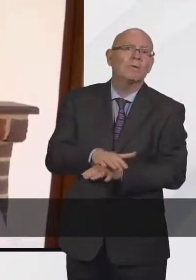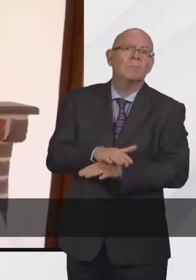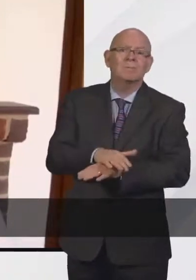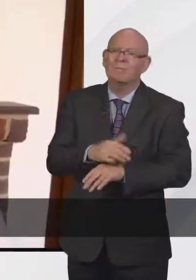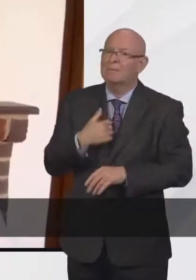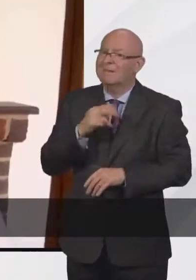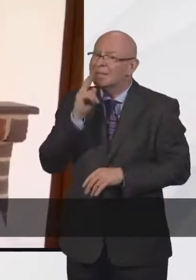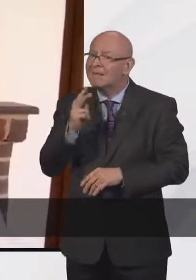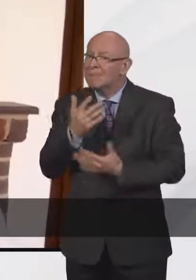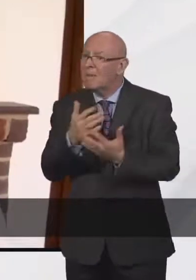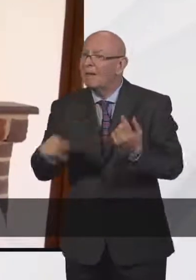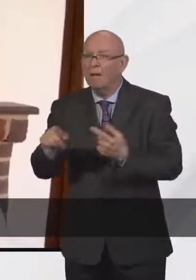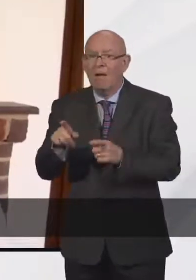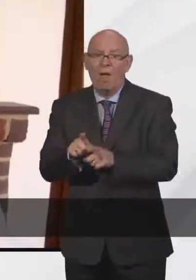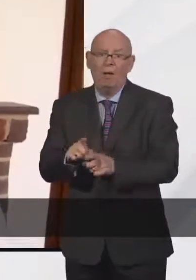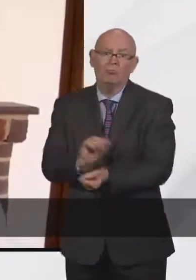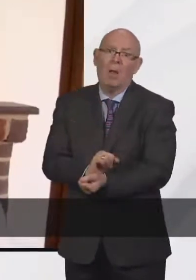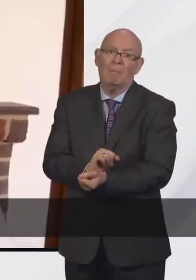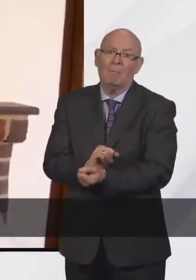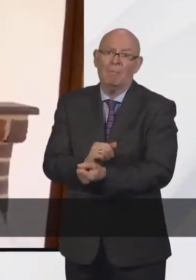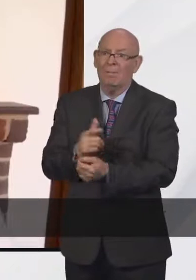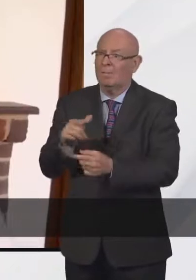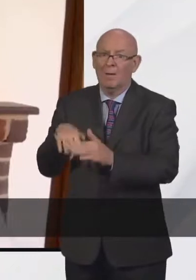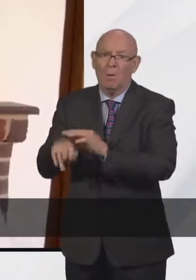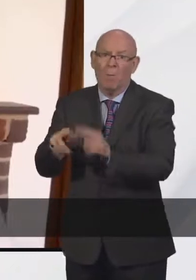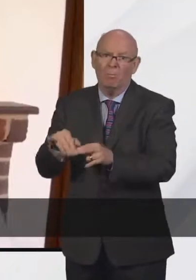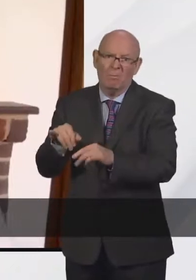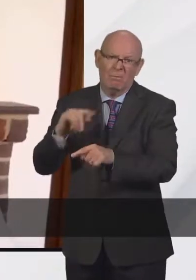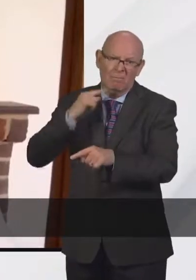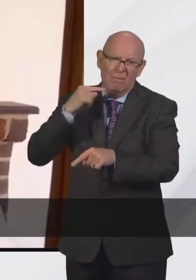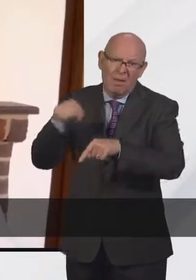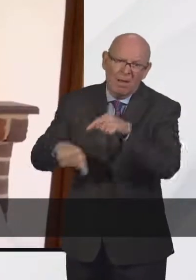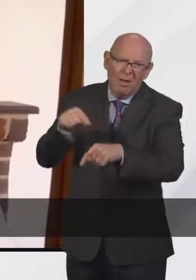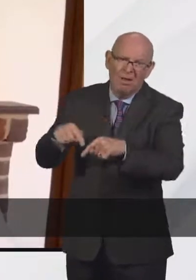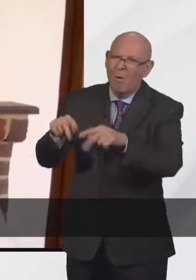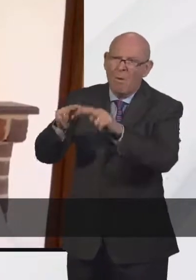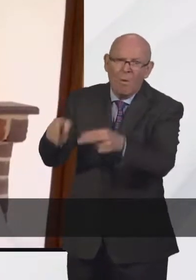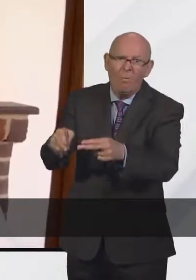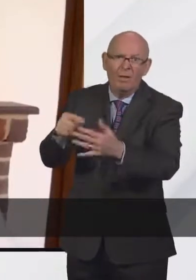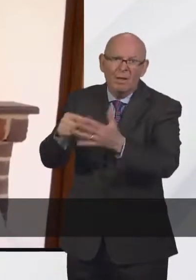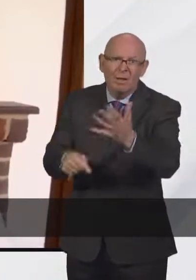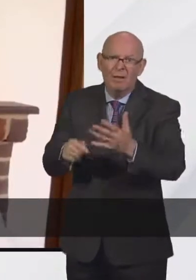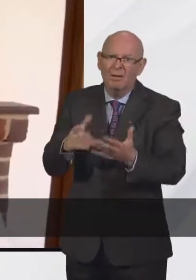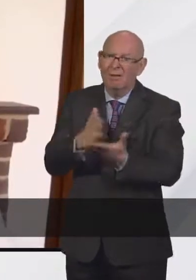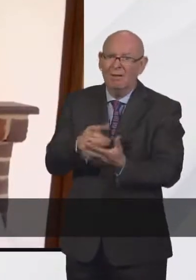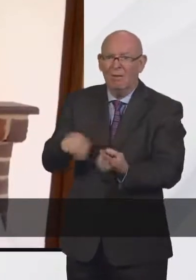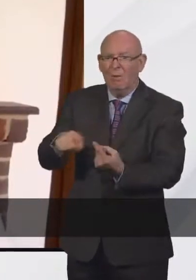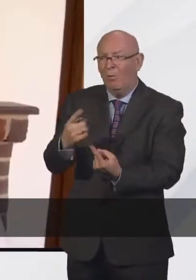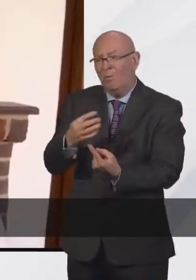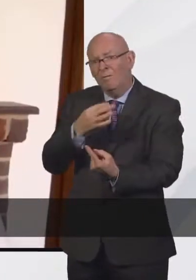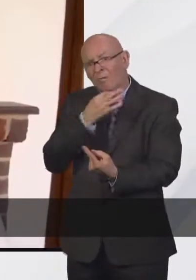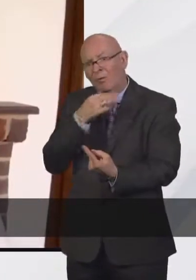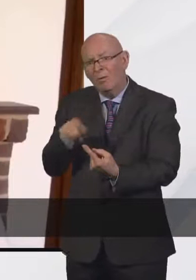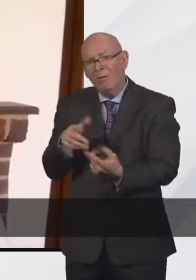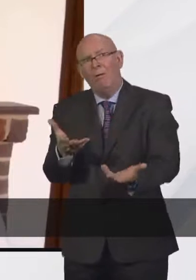personal campaign to ensure no child goes hungry this summer, but these problems existed before the coronavirus crisis hit. I know the government has launched the